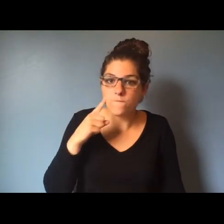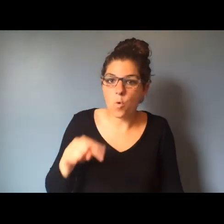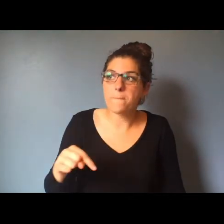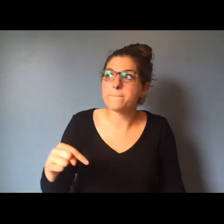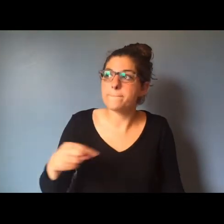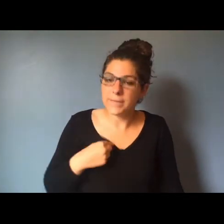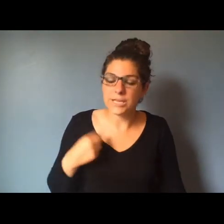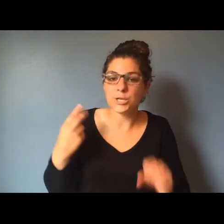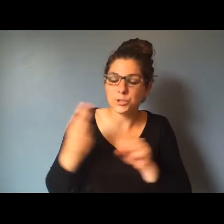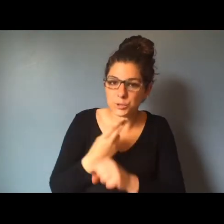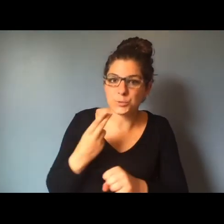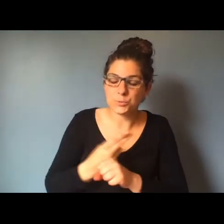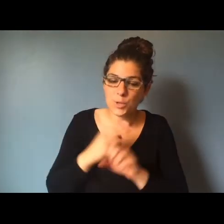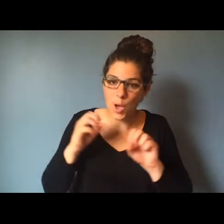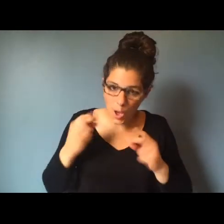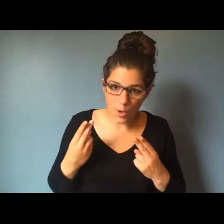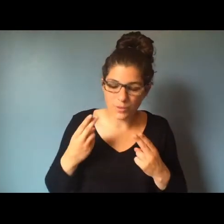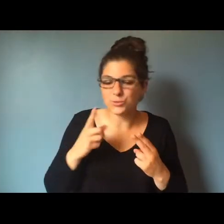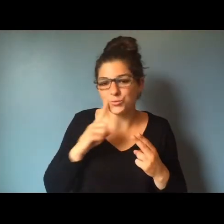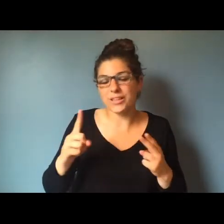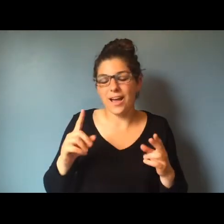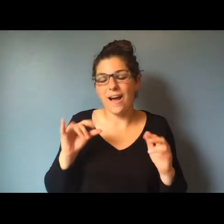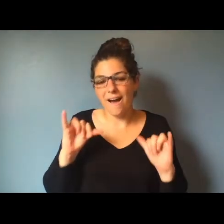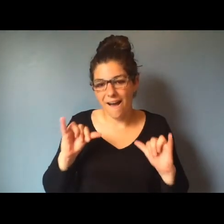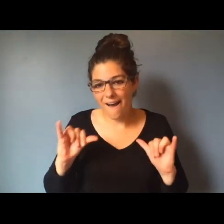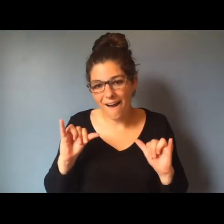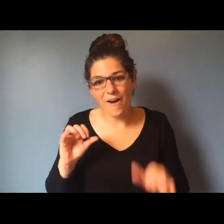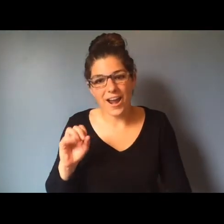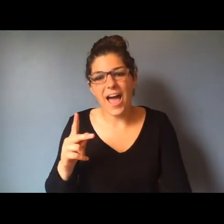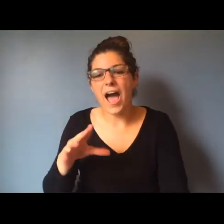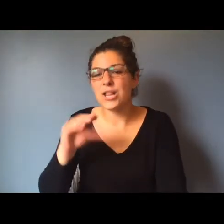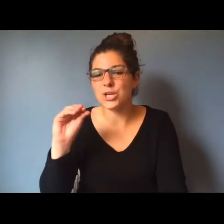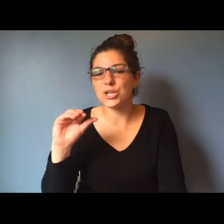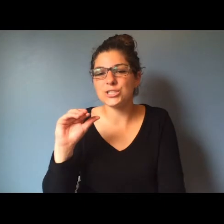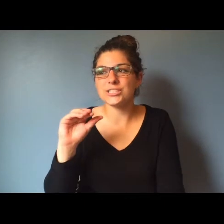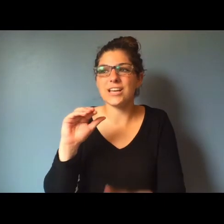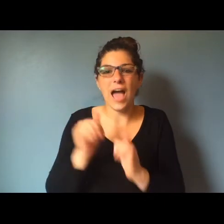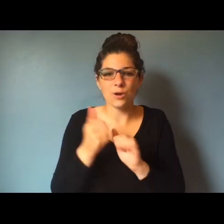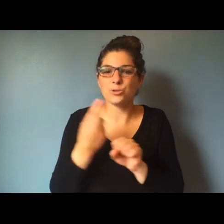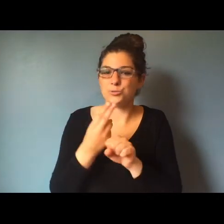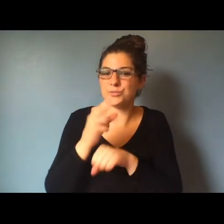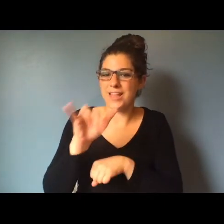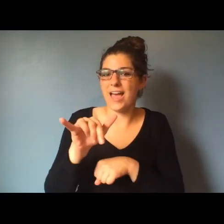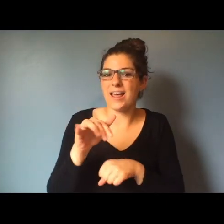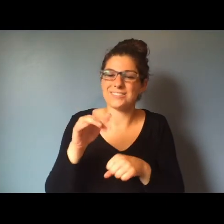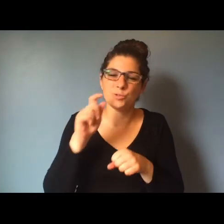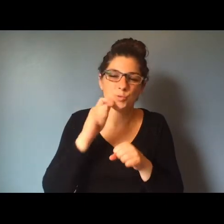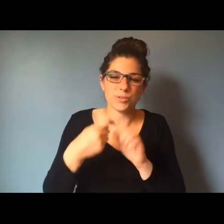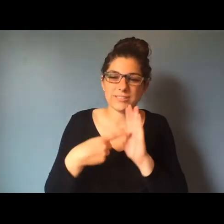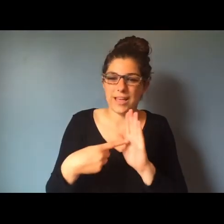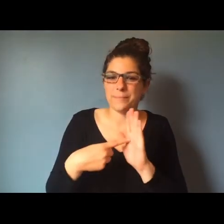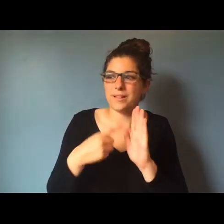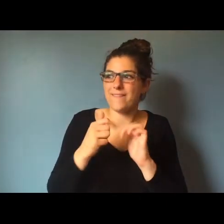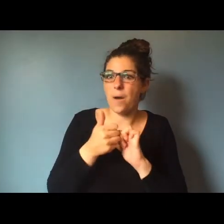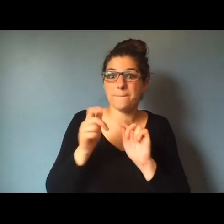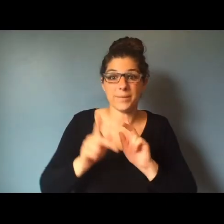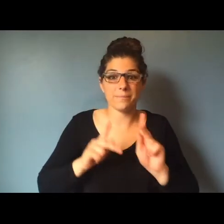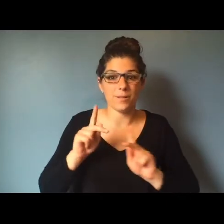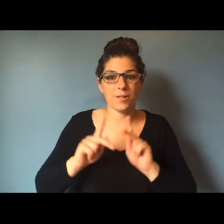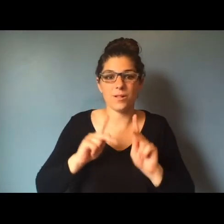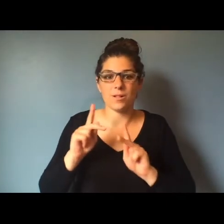blind, it was definitely an aha moment. I think that's just a pretty cool example of how